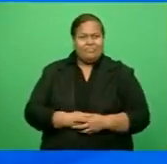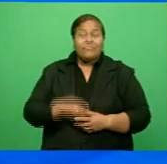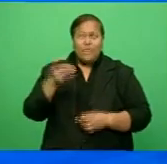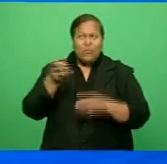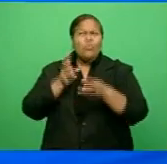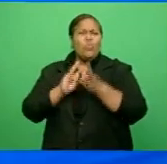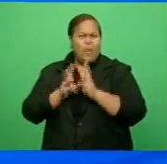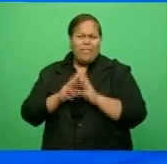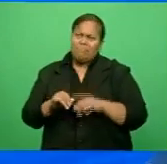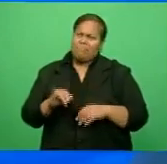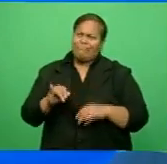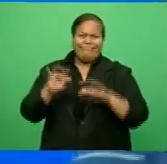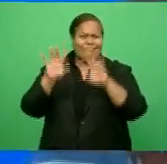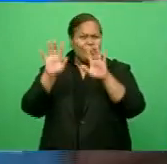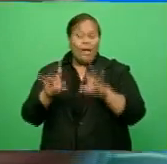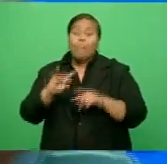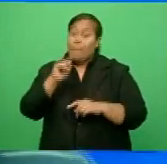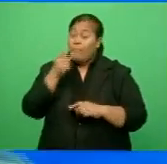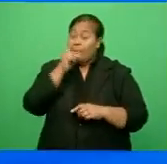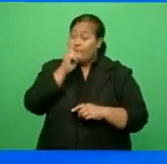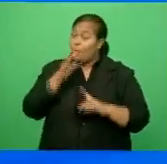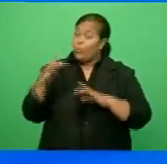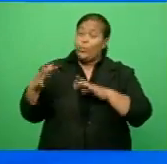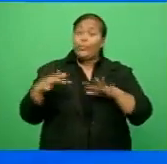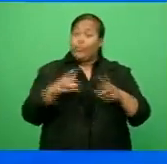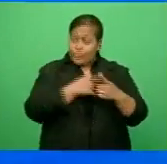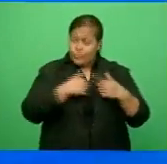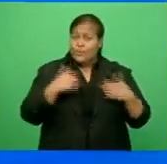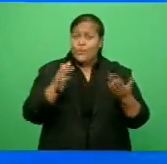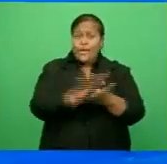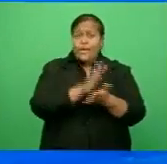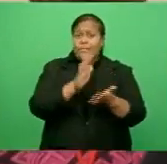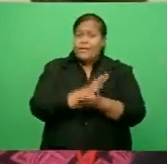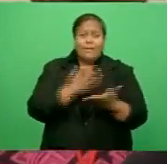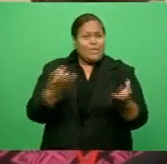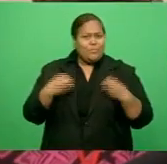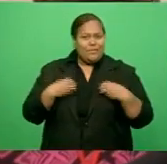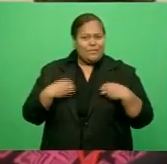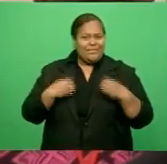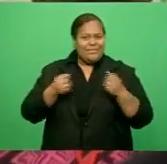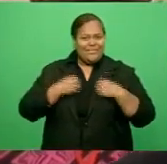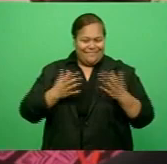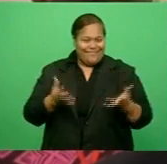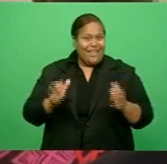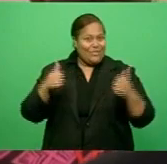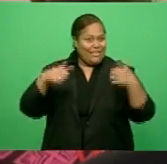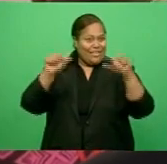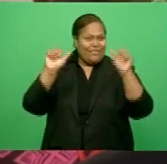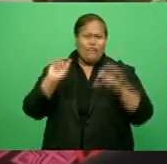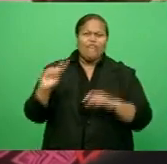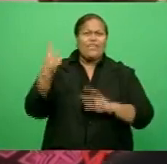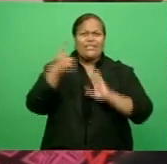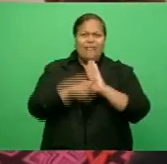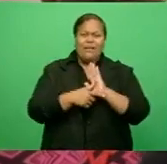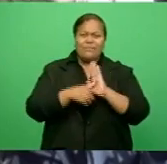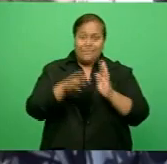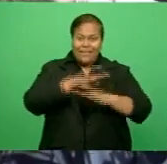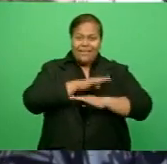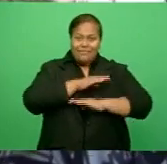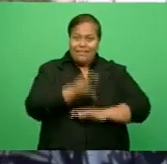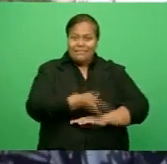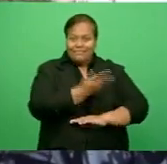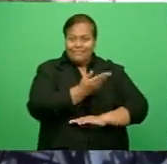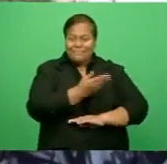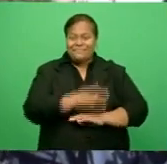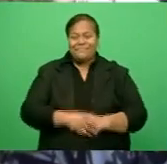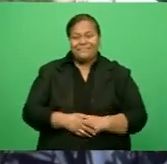people are coming along, so we're happy. We've done brisk businesses. Since it's the first time, I would say I am satisfied. This